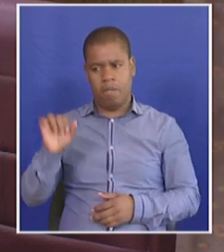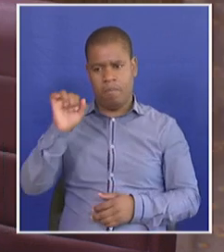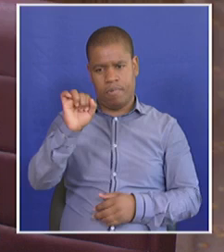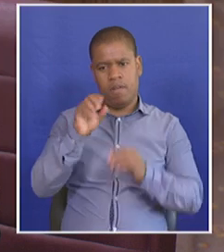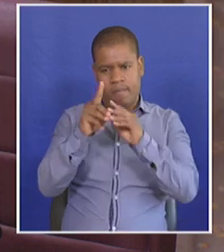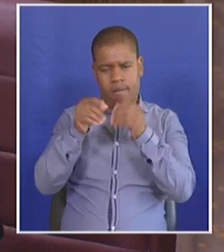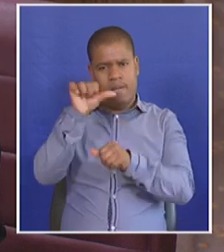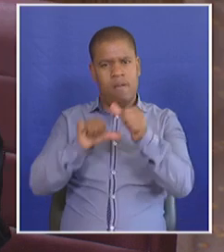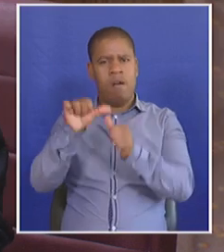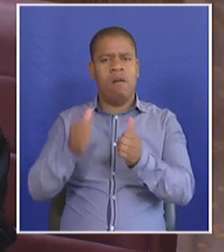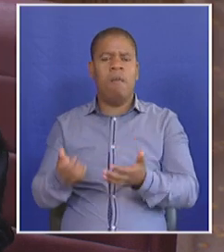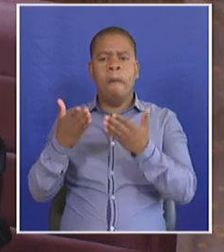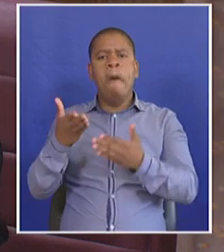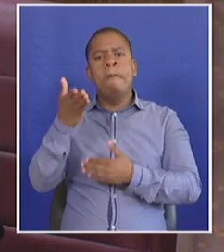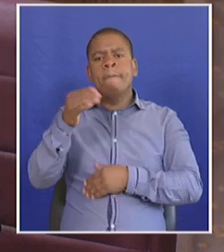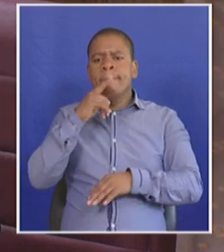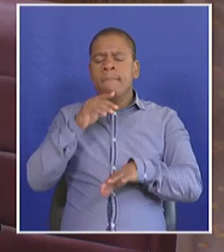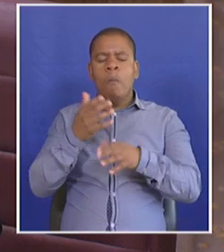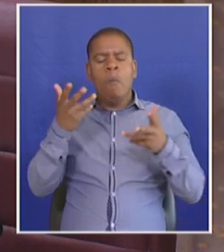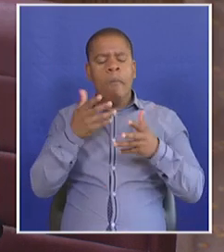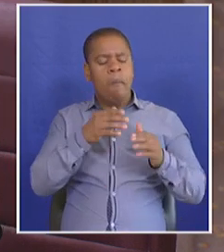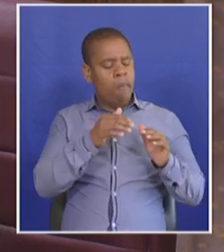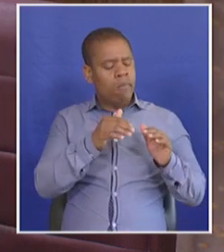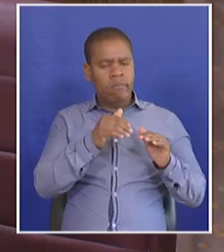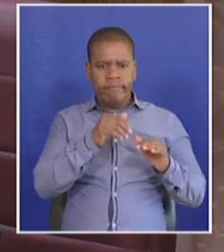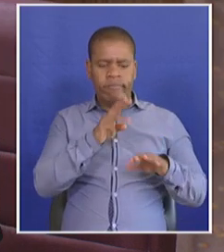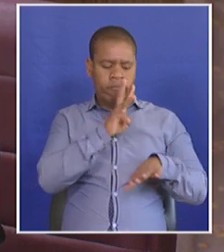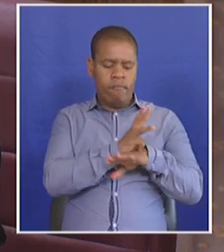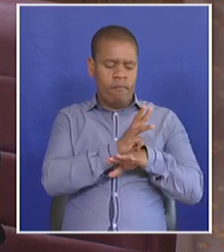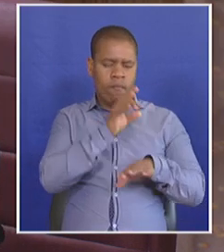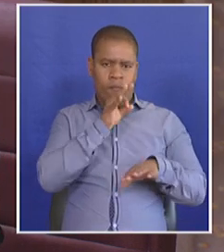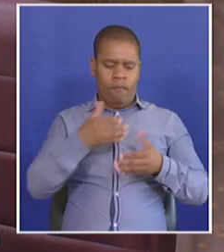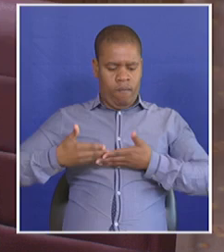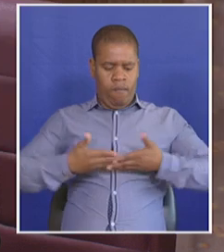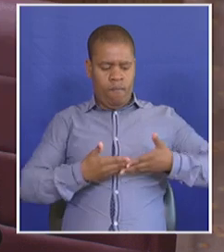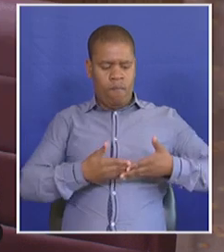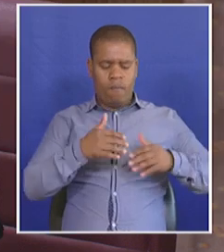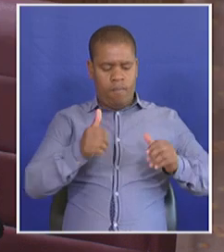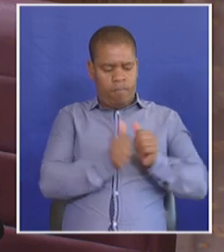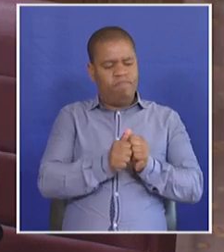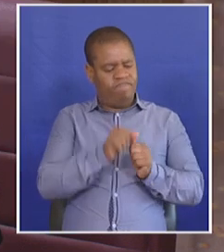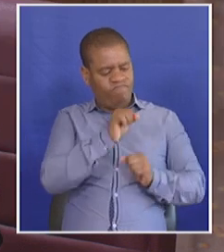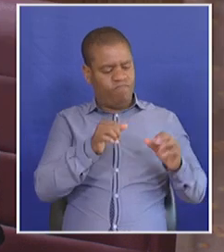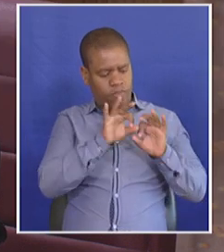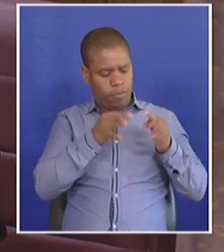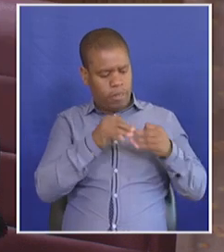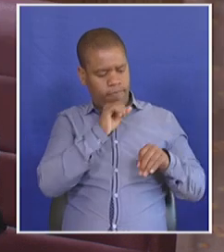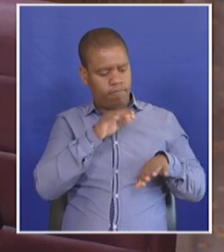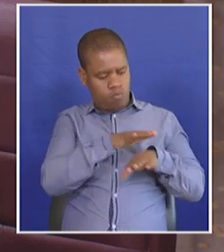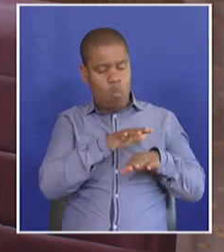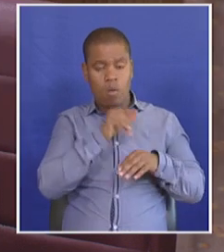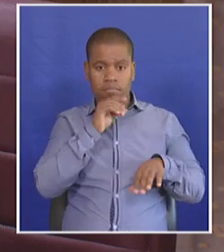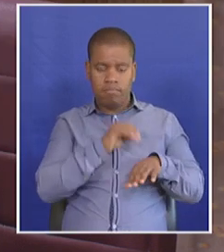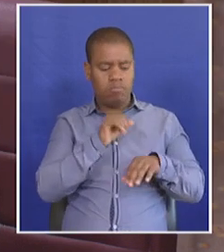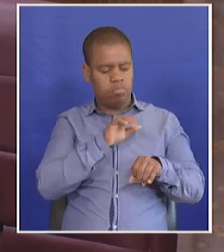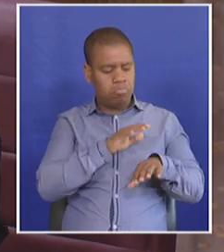Correctional Services with mothers and babies. They're continuously assessing the mother's family circumstances and the availability